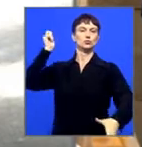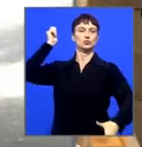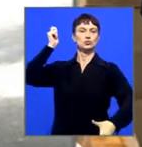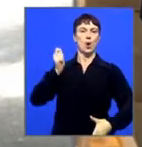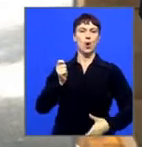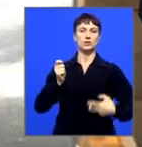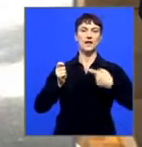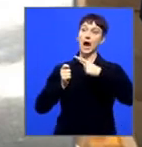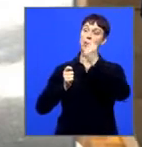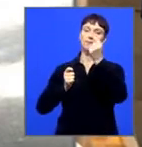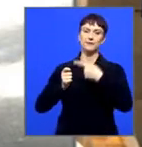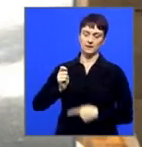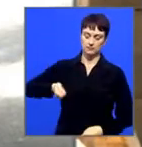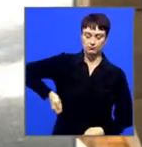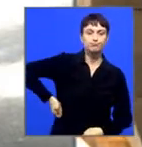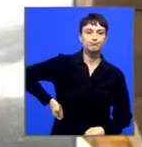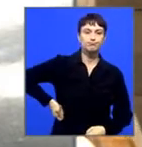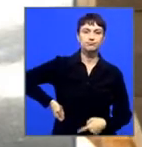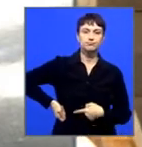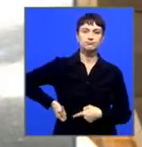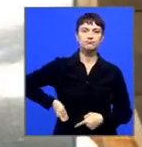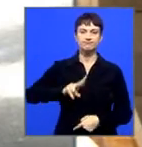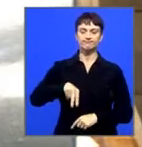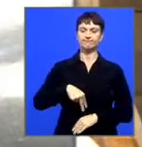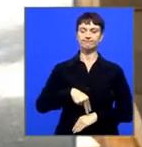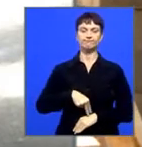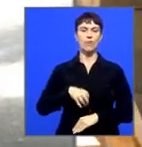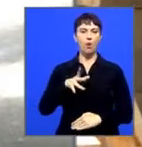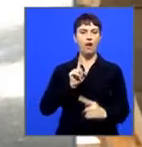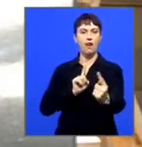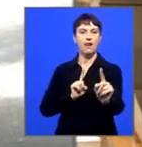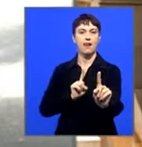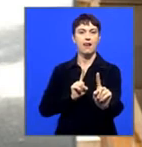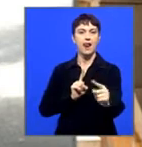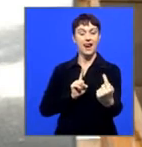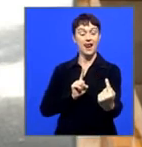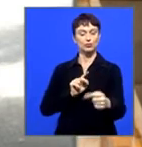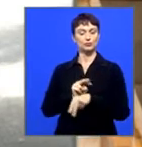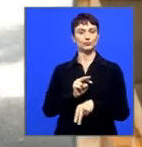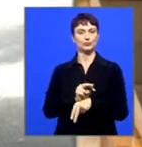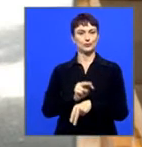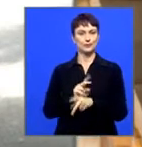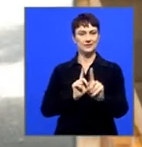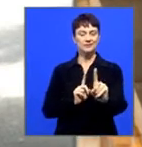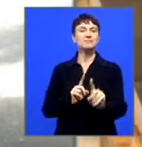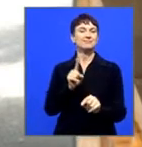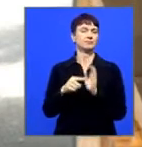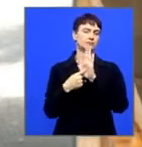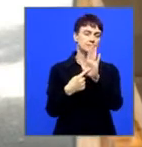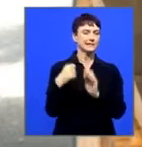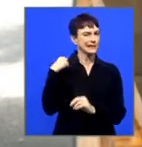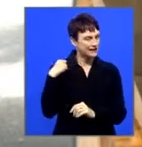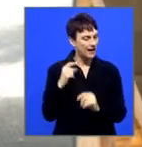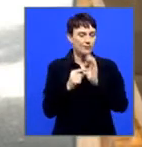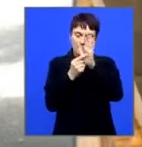it's an unbelievable process that I know we'll be showing you this again tomorrow. We did yesterday and